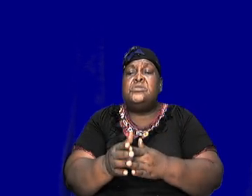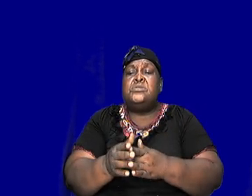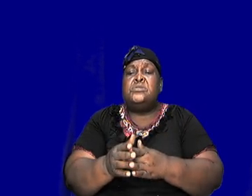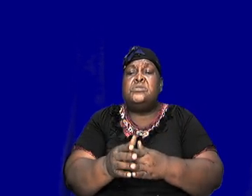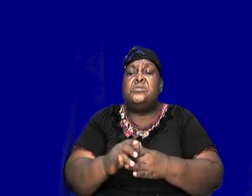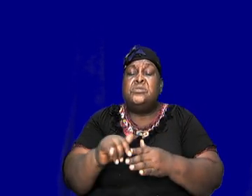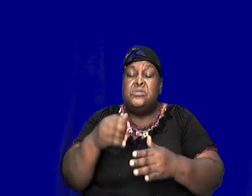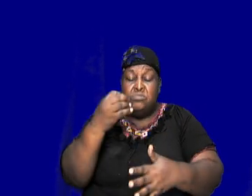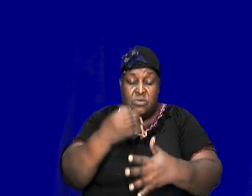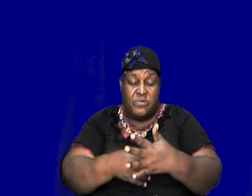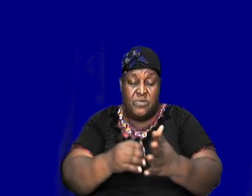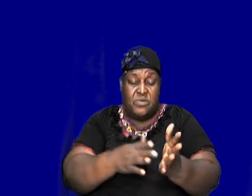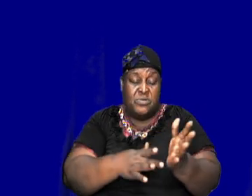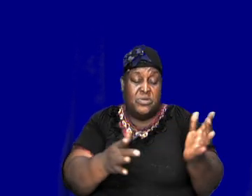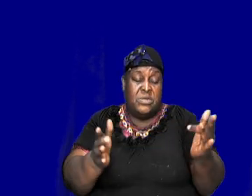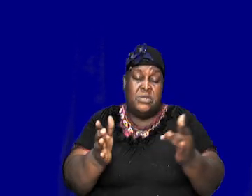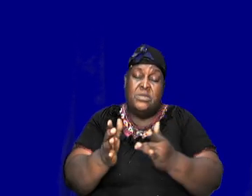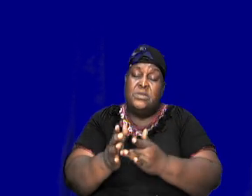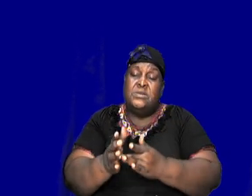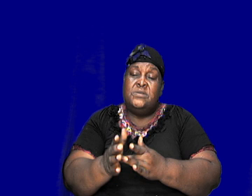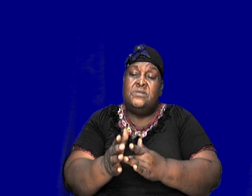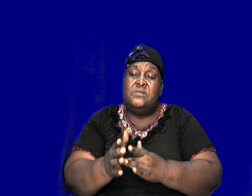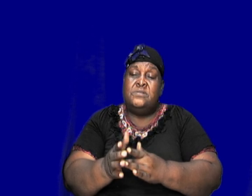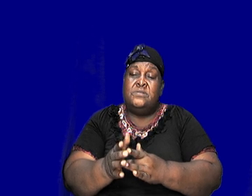just before Jesus, you know, would have